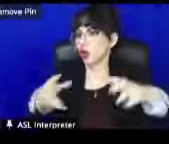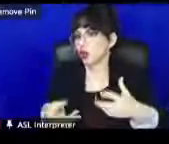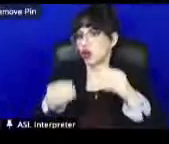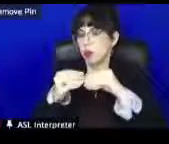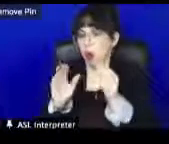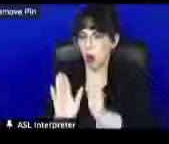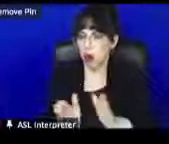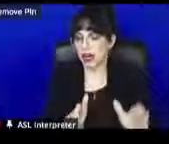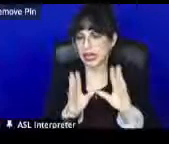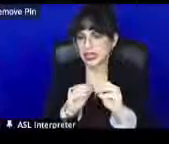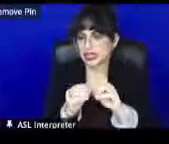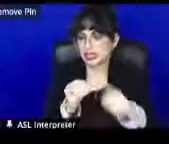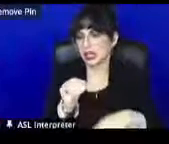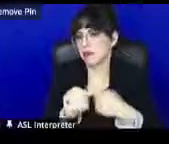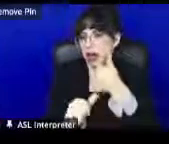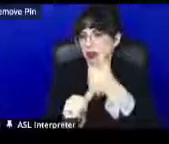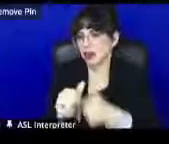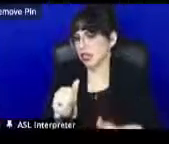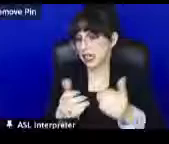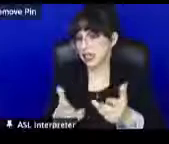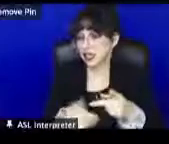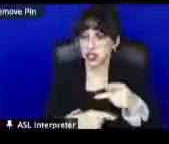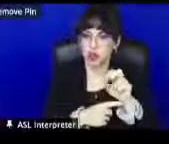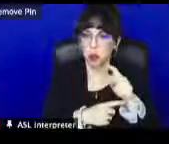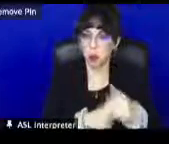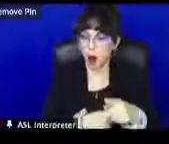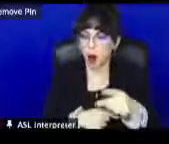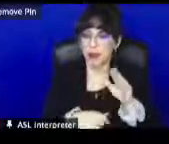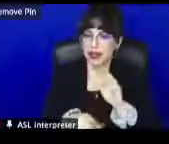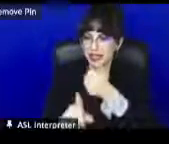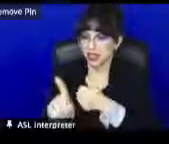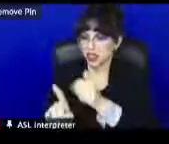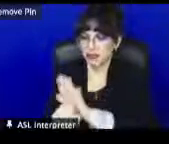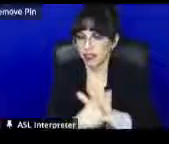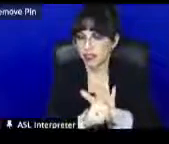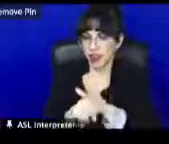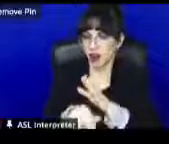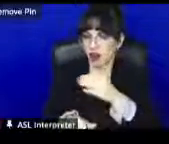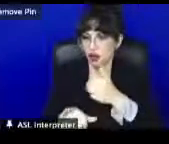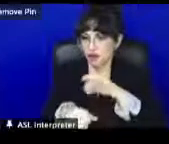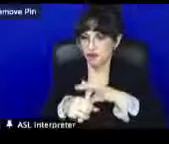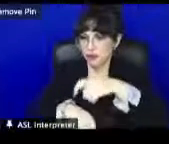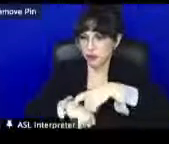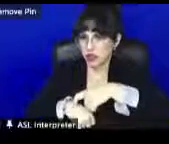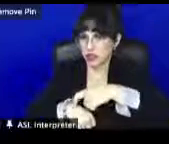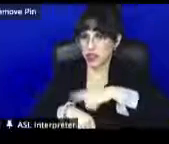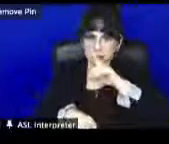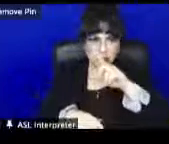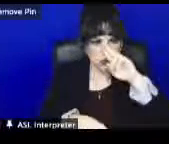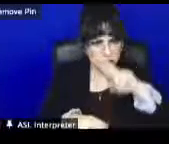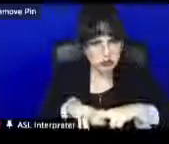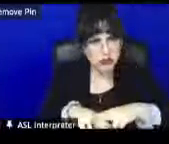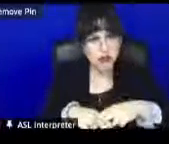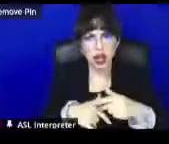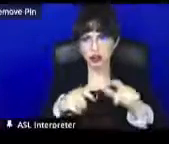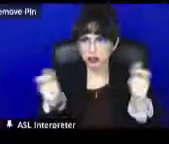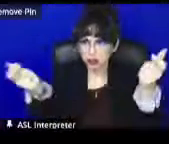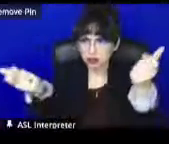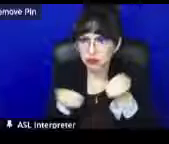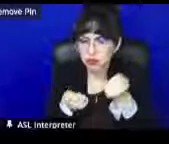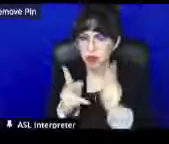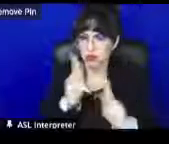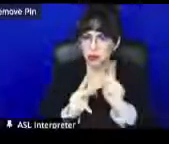each proposition, voting time, because it was really fun. And it was really talking about getting people engaged in the whole